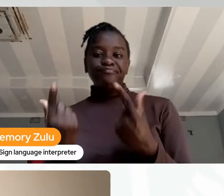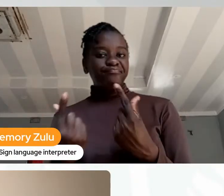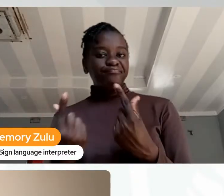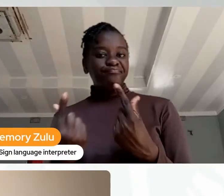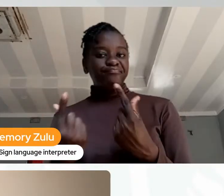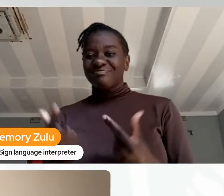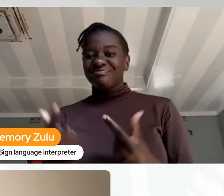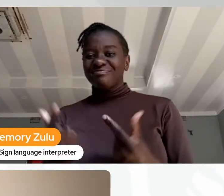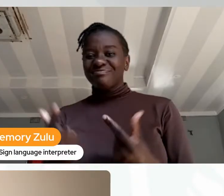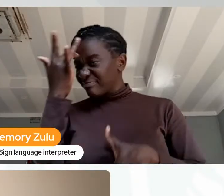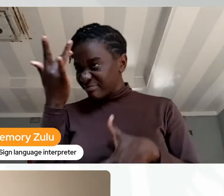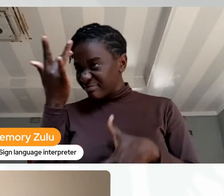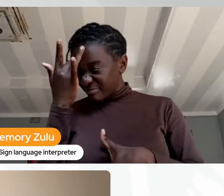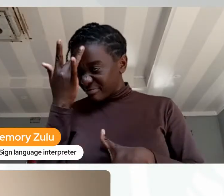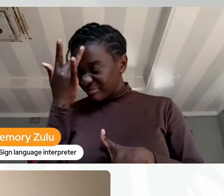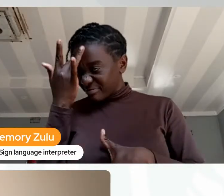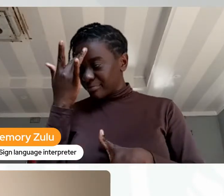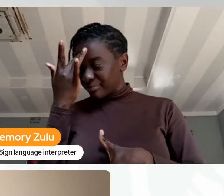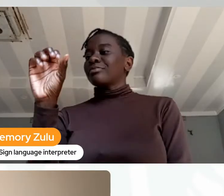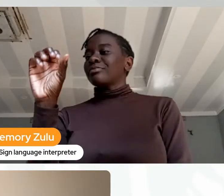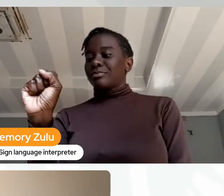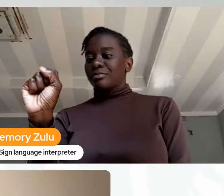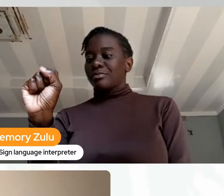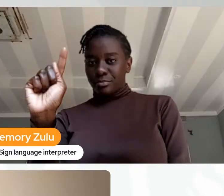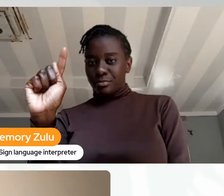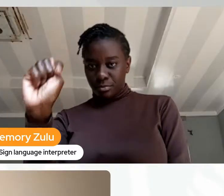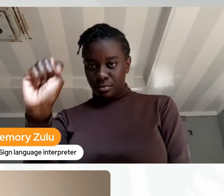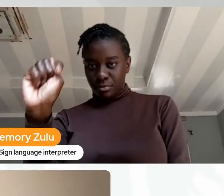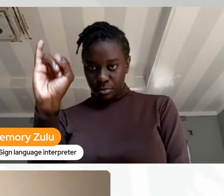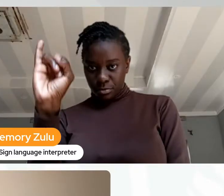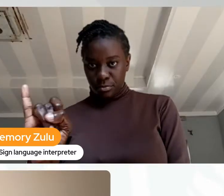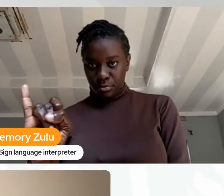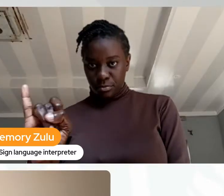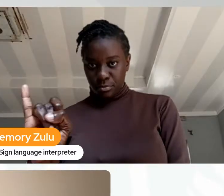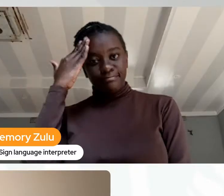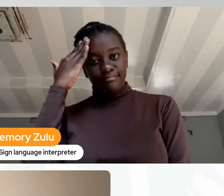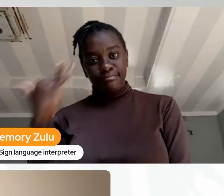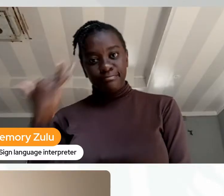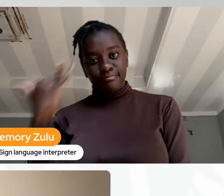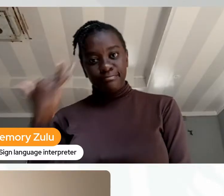you are aware to say the adolescents,